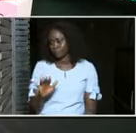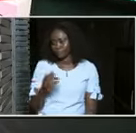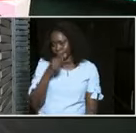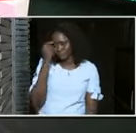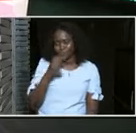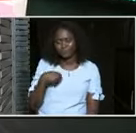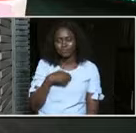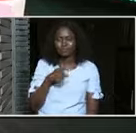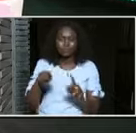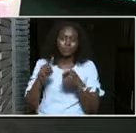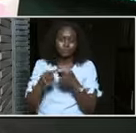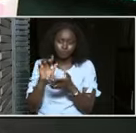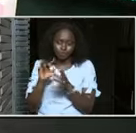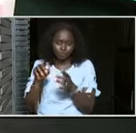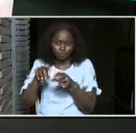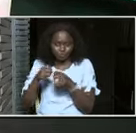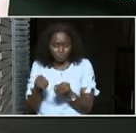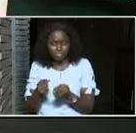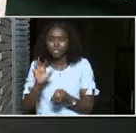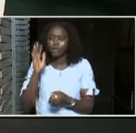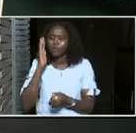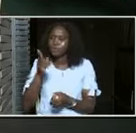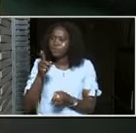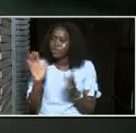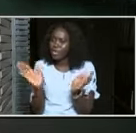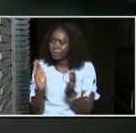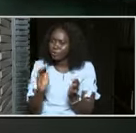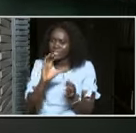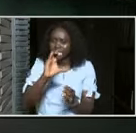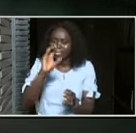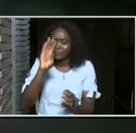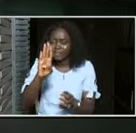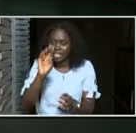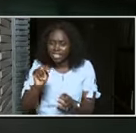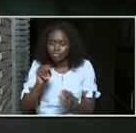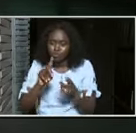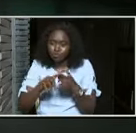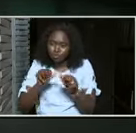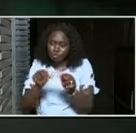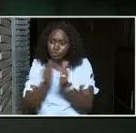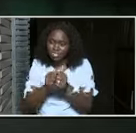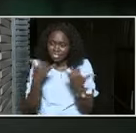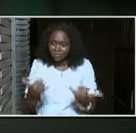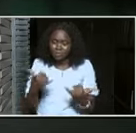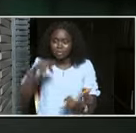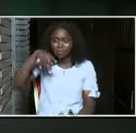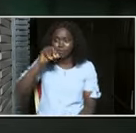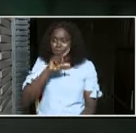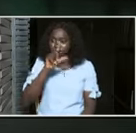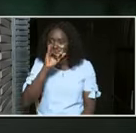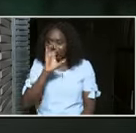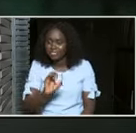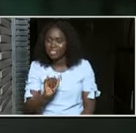I need to just ask you, will you encourage the CBN to continue with the current policy? Now, let me tell you, you see, some of these things,